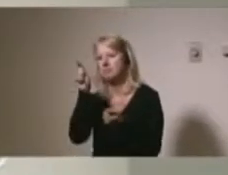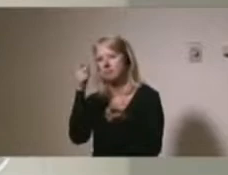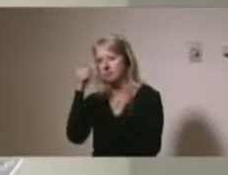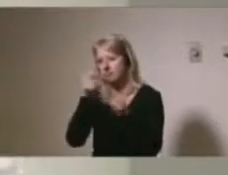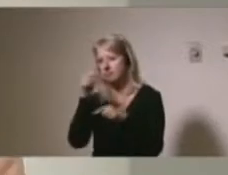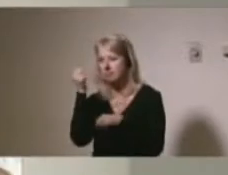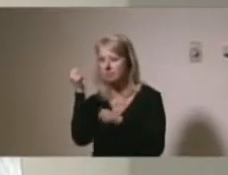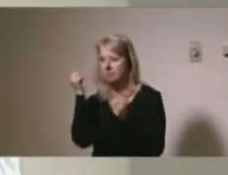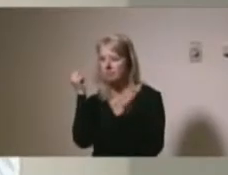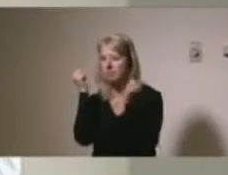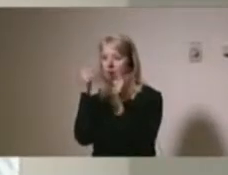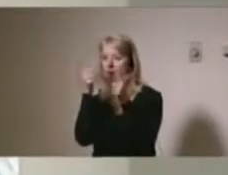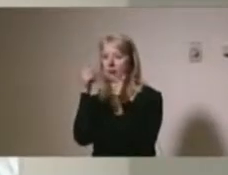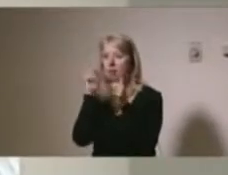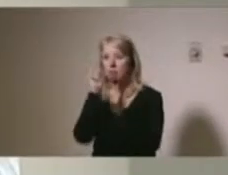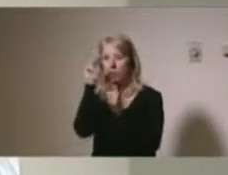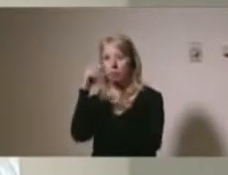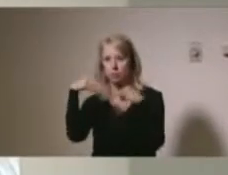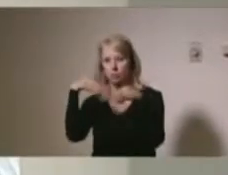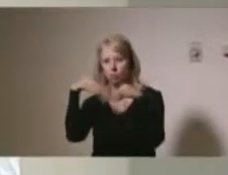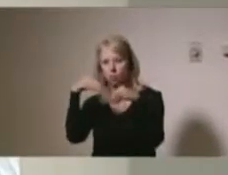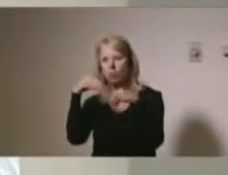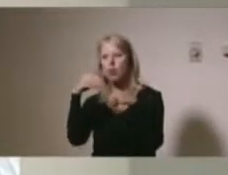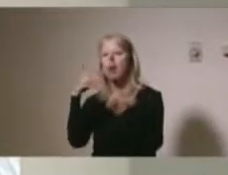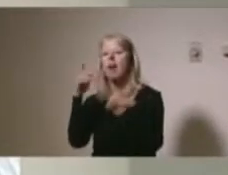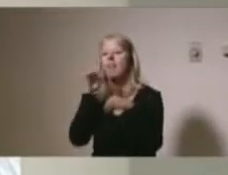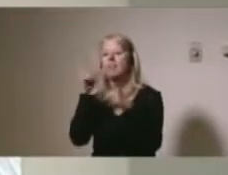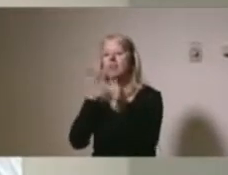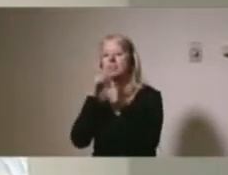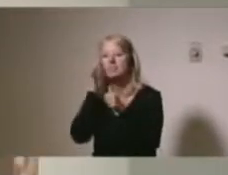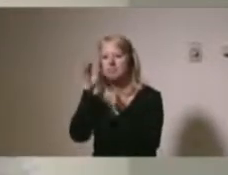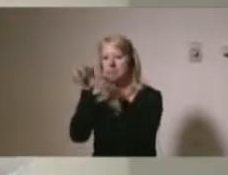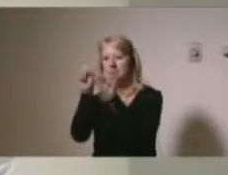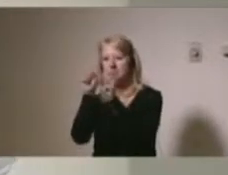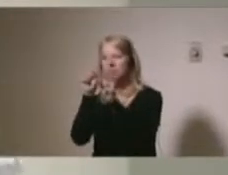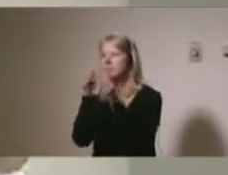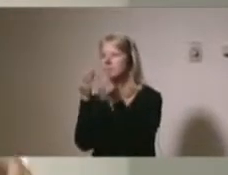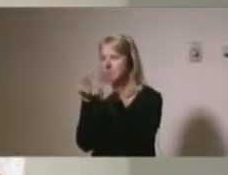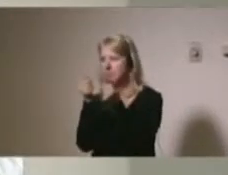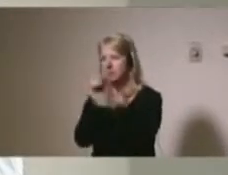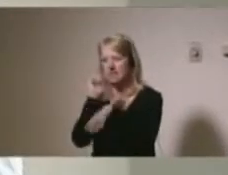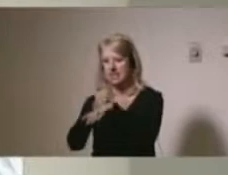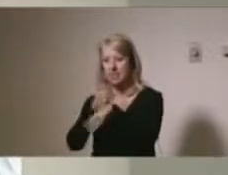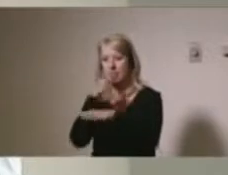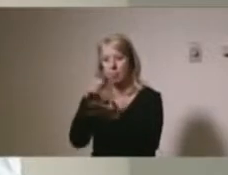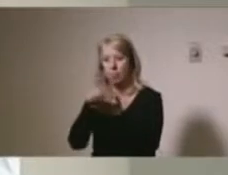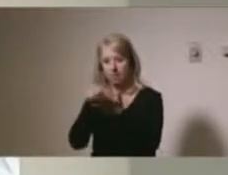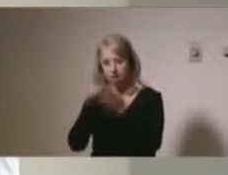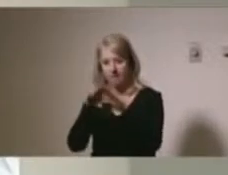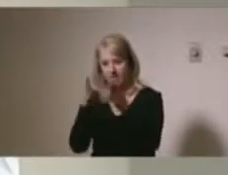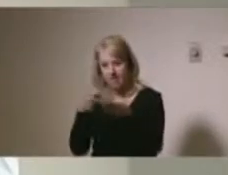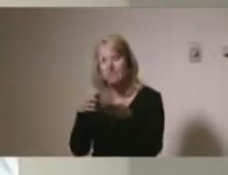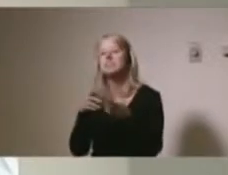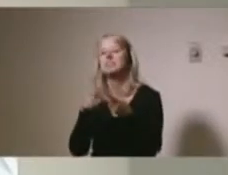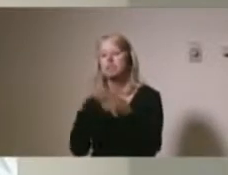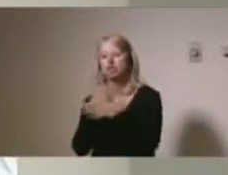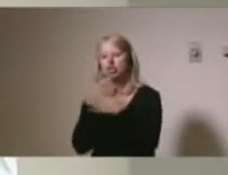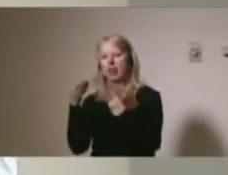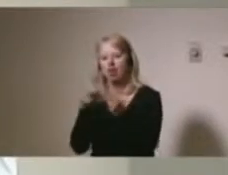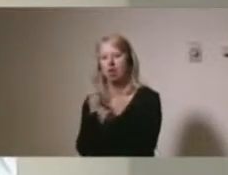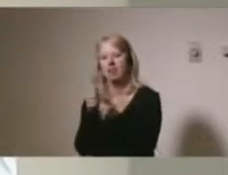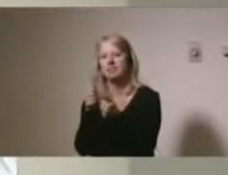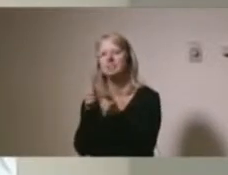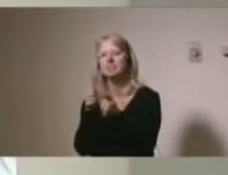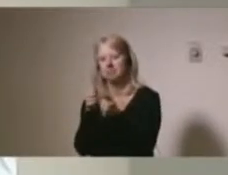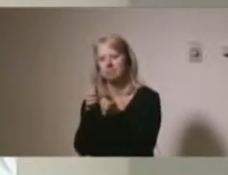all the Northern Stores and on the First Nations is that they would set up the post office and they would share the costs once again,